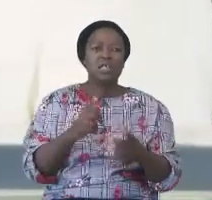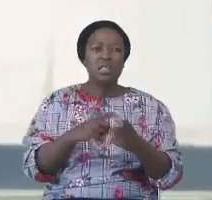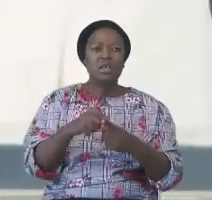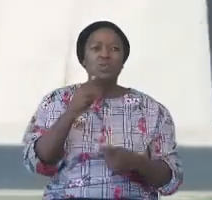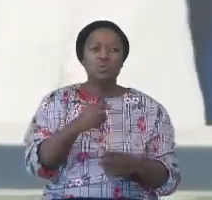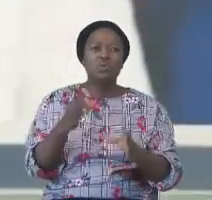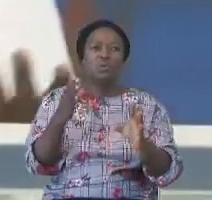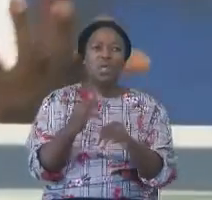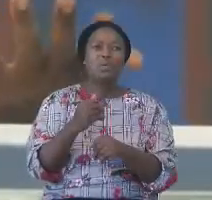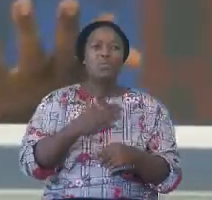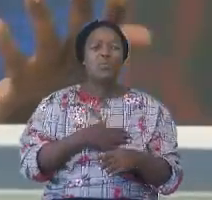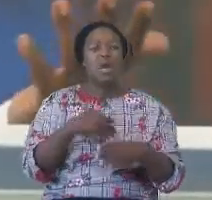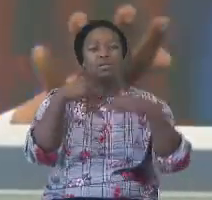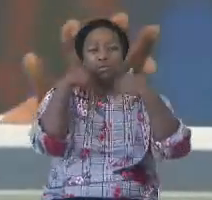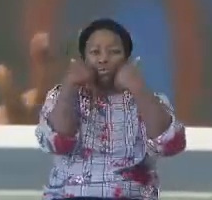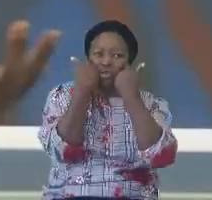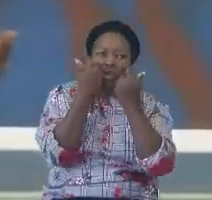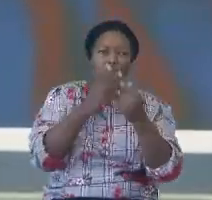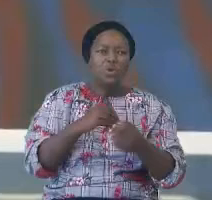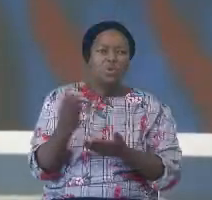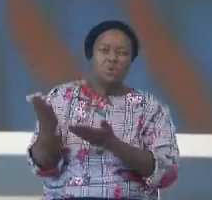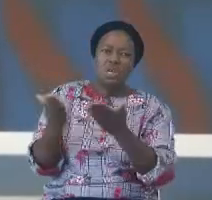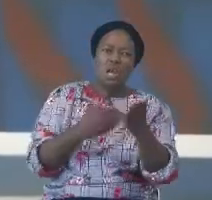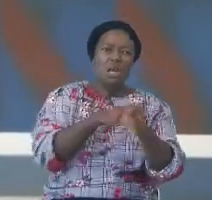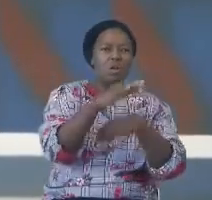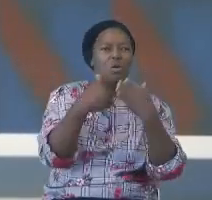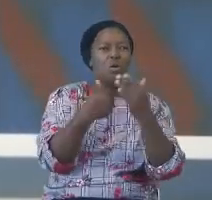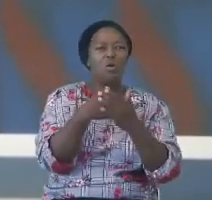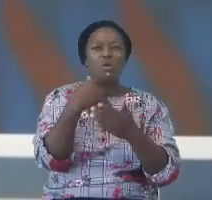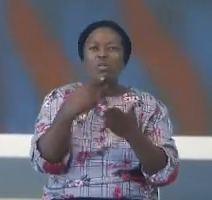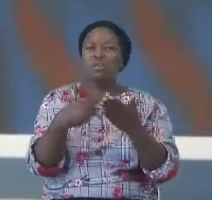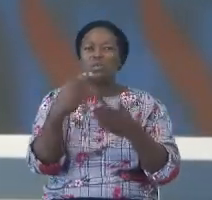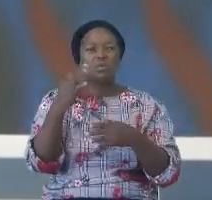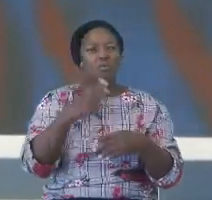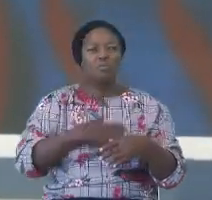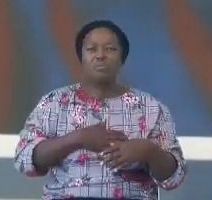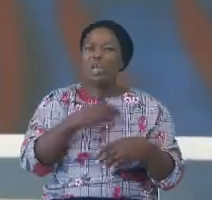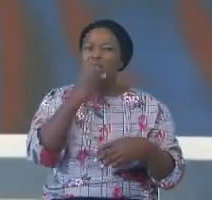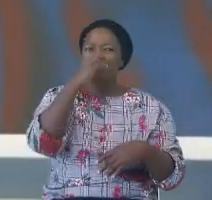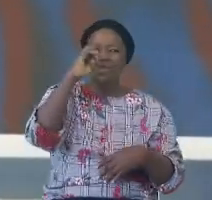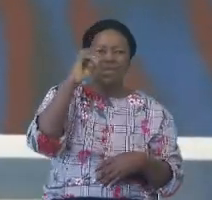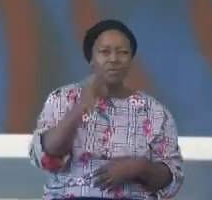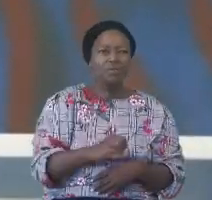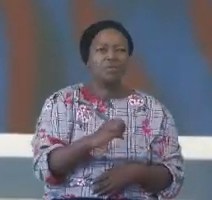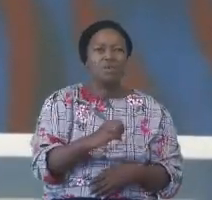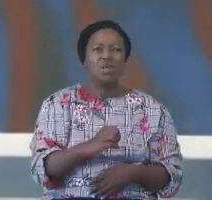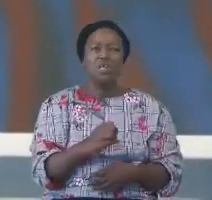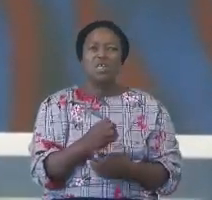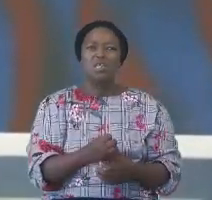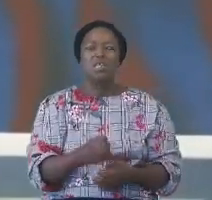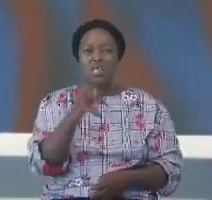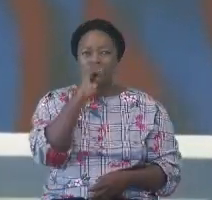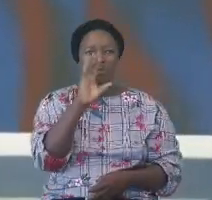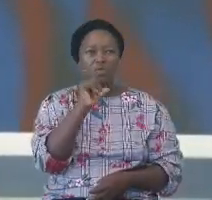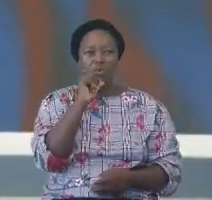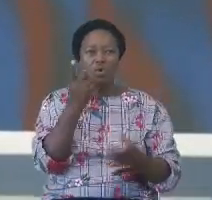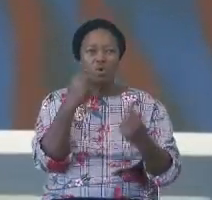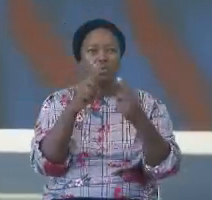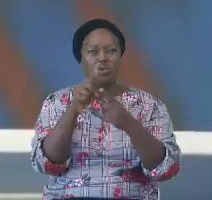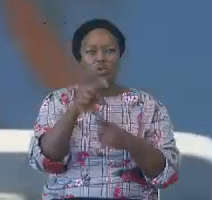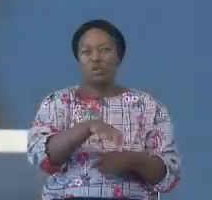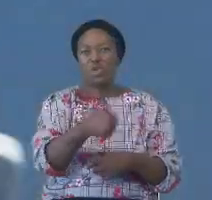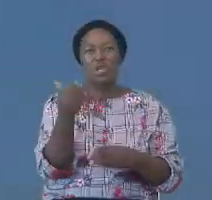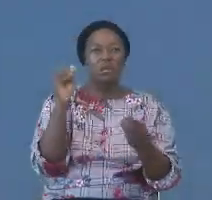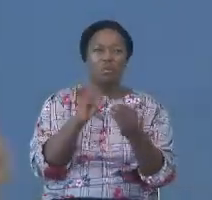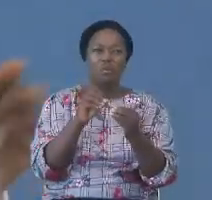done you bought my sin you brought my shame your boy all the consequences of